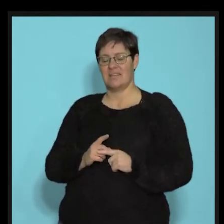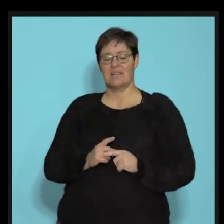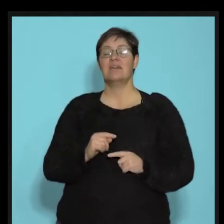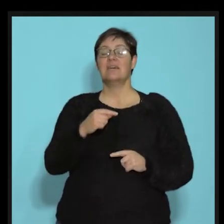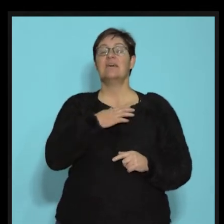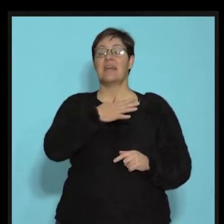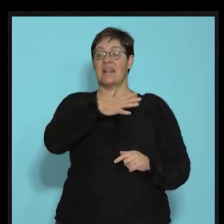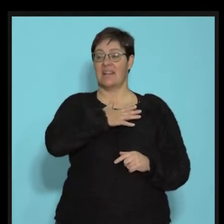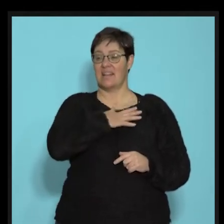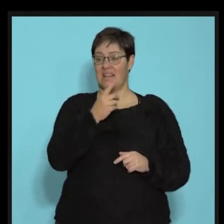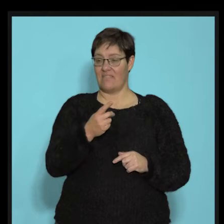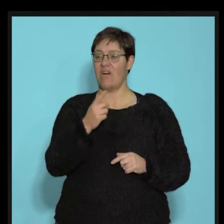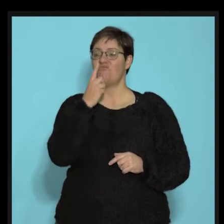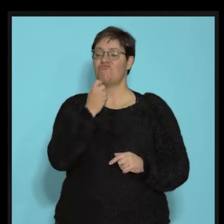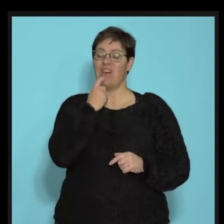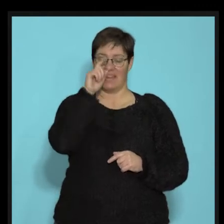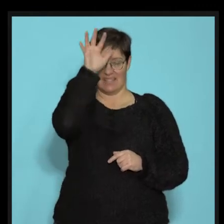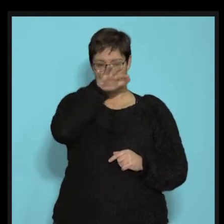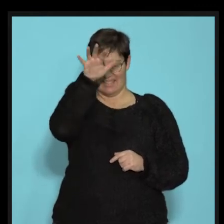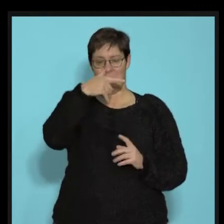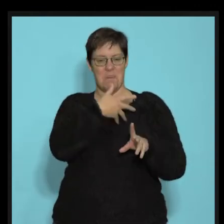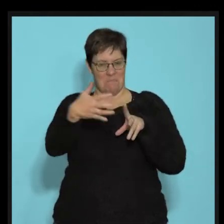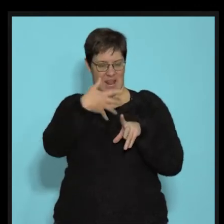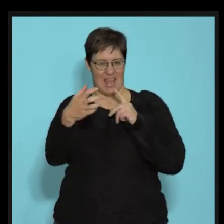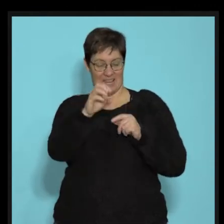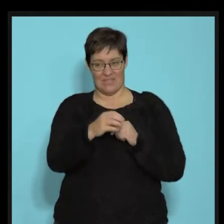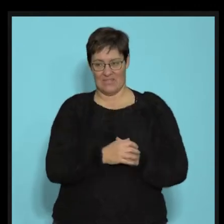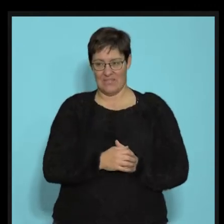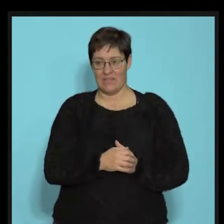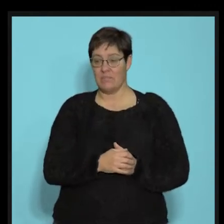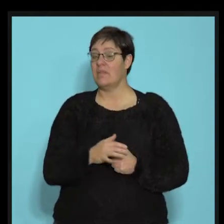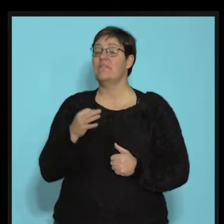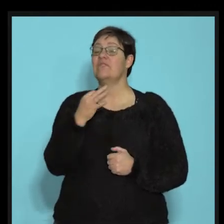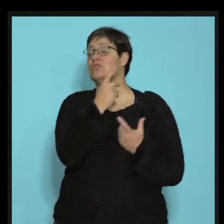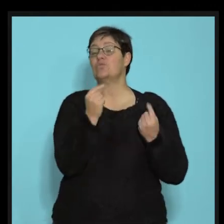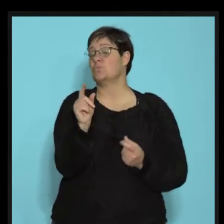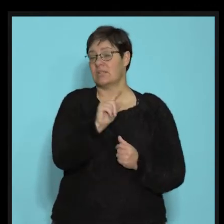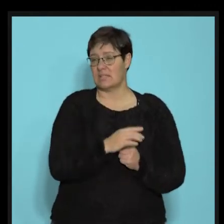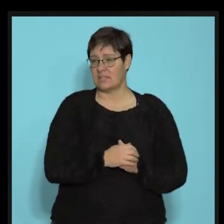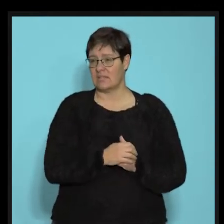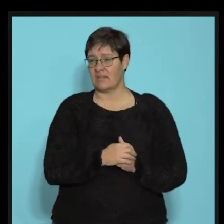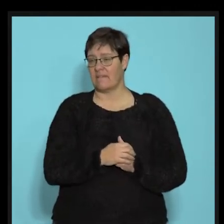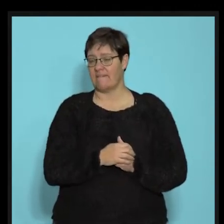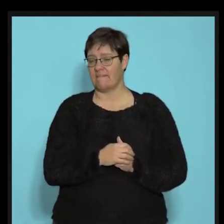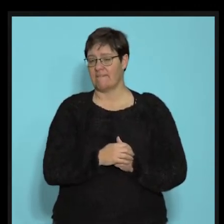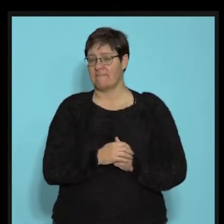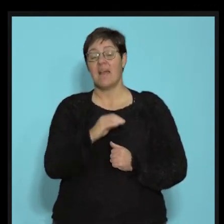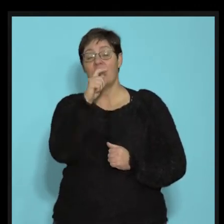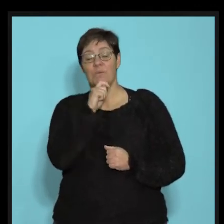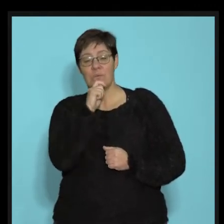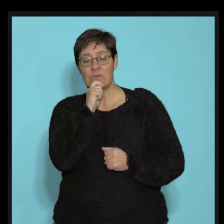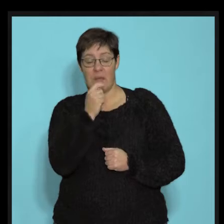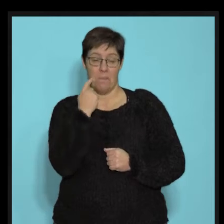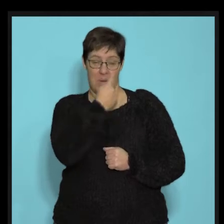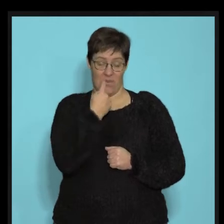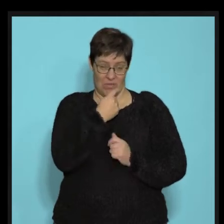how these are all red? These are all blood. And what the fish does is, the fish uses its mouth. All right, so